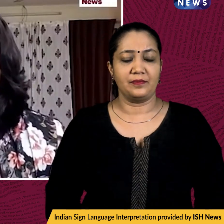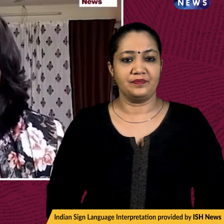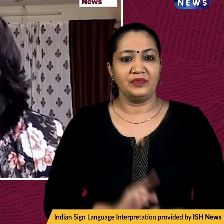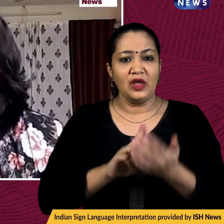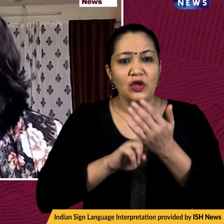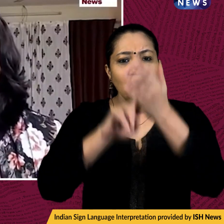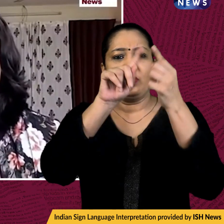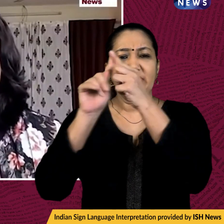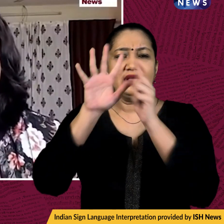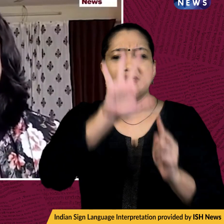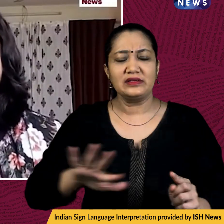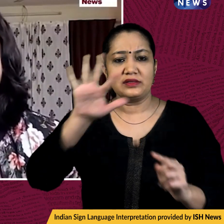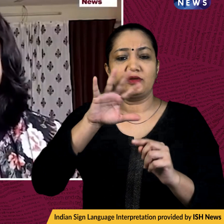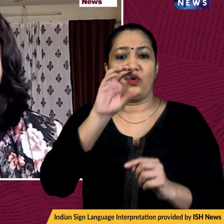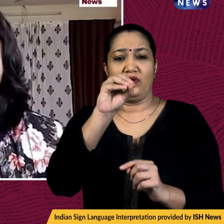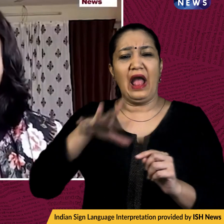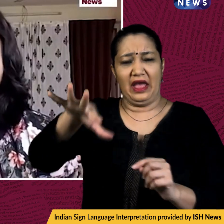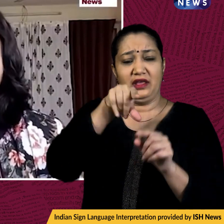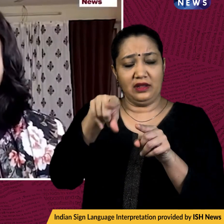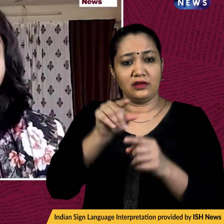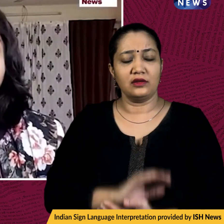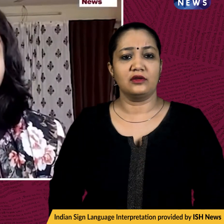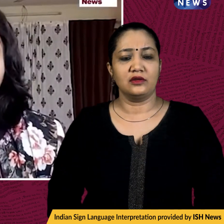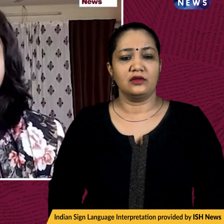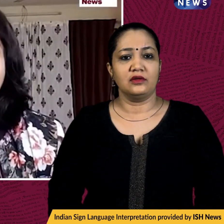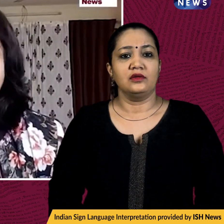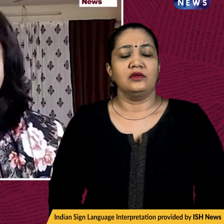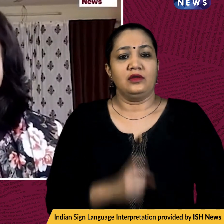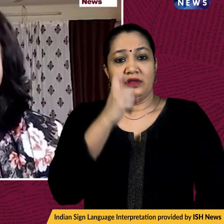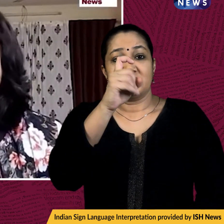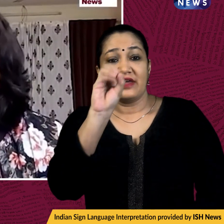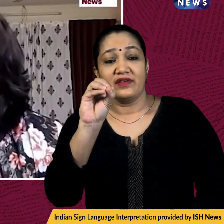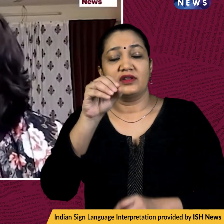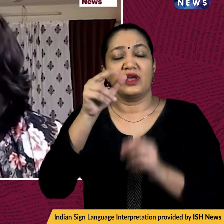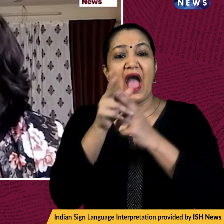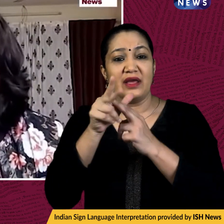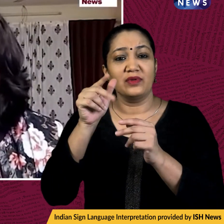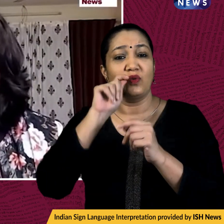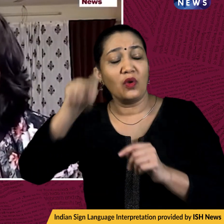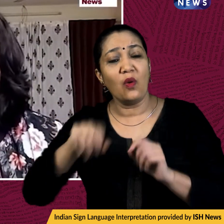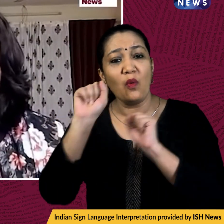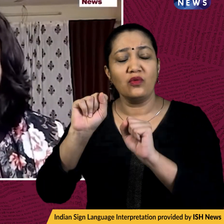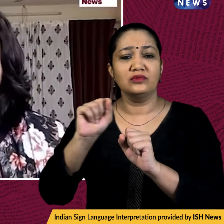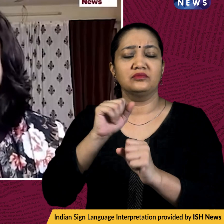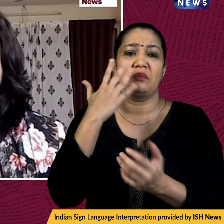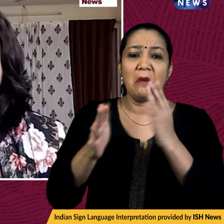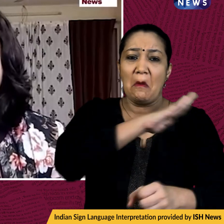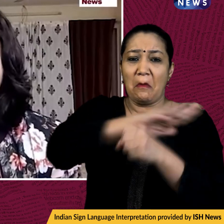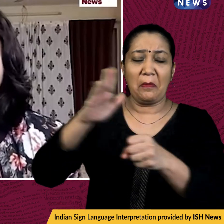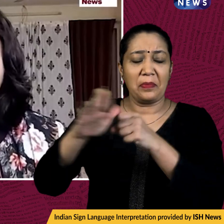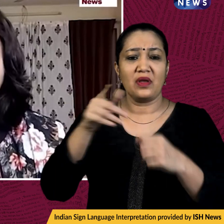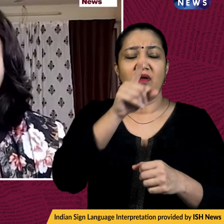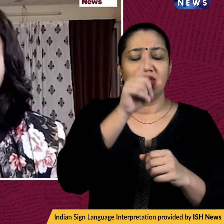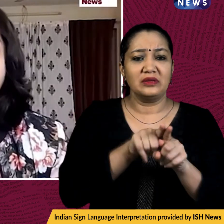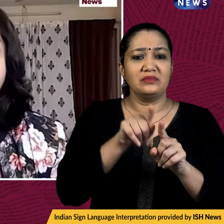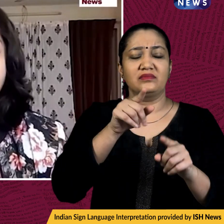in the northeastern city of Oktirka, up to 70 Ukrainian soldiers have reportedly been killed